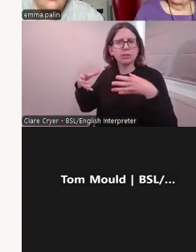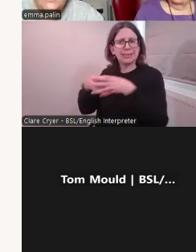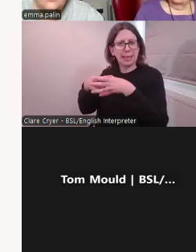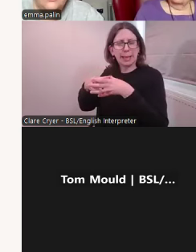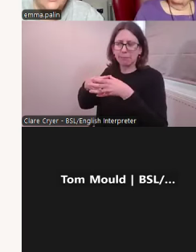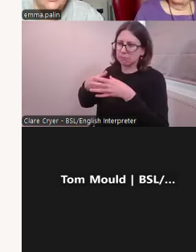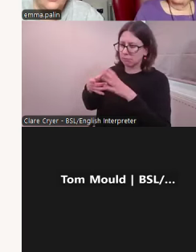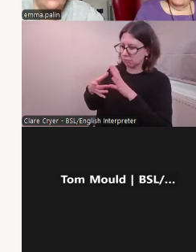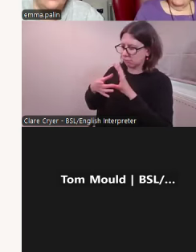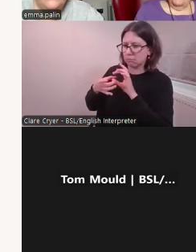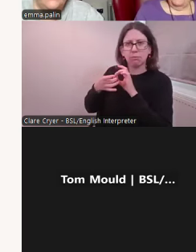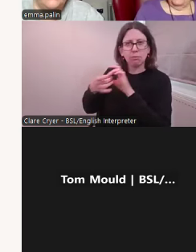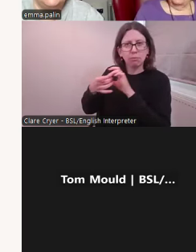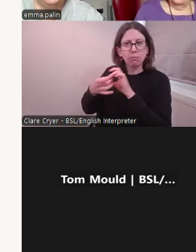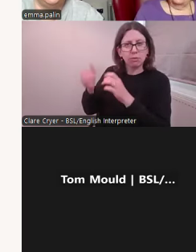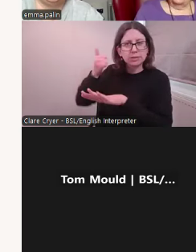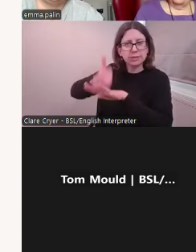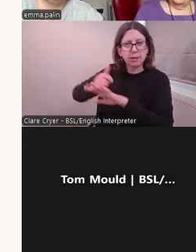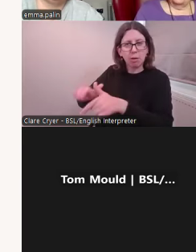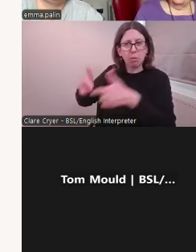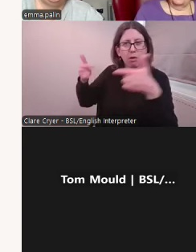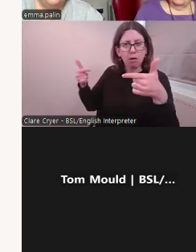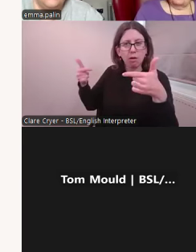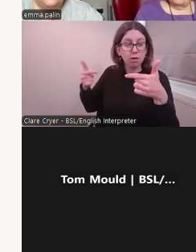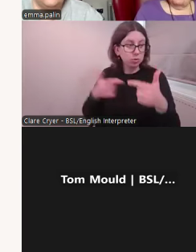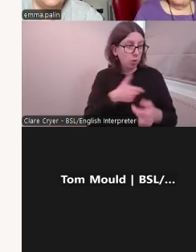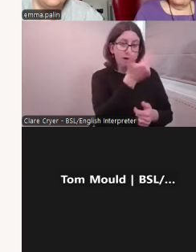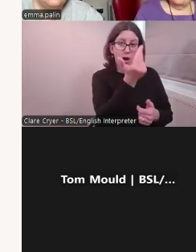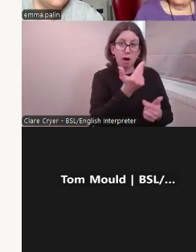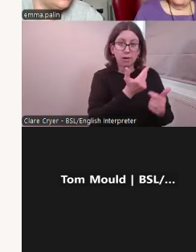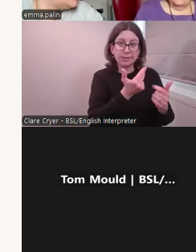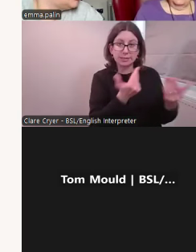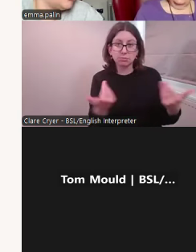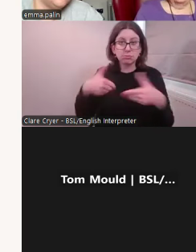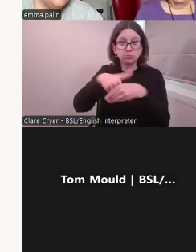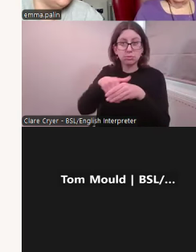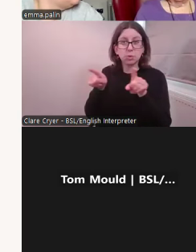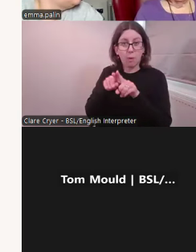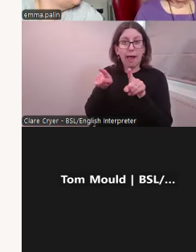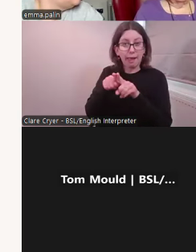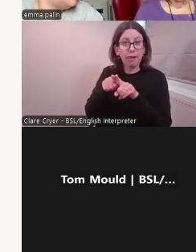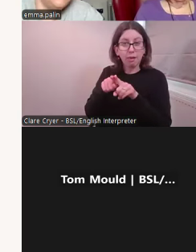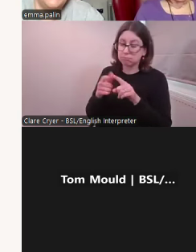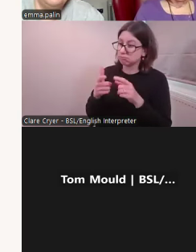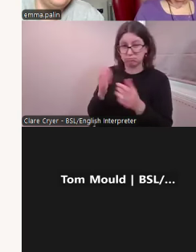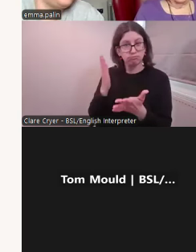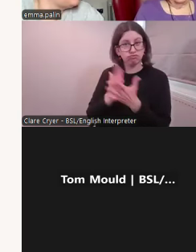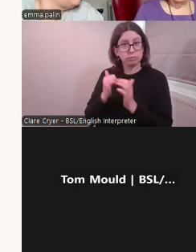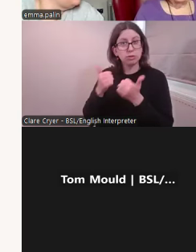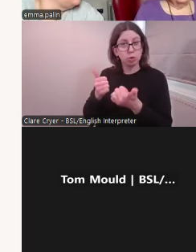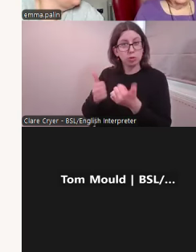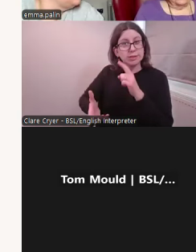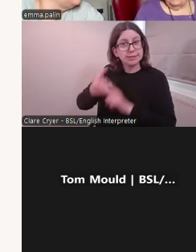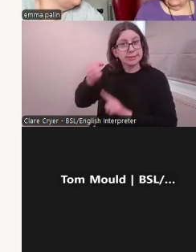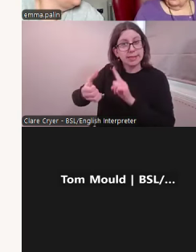sessions via a video link with our nominated artists, which was really successful. It was successful. Yeah. I